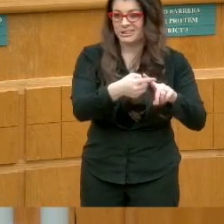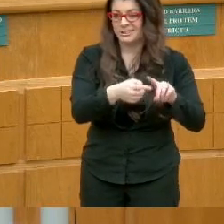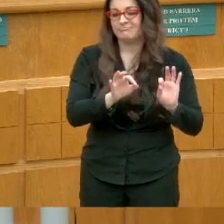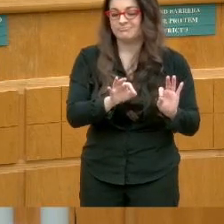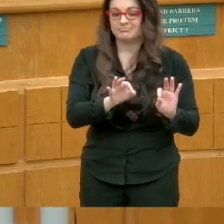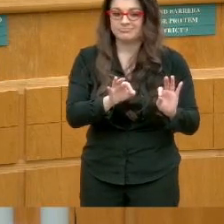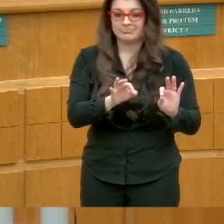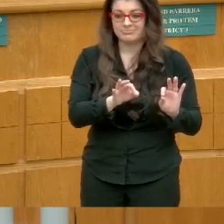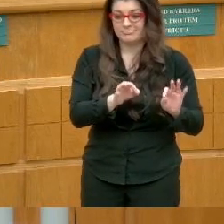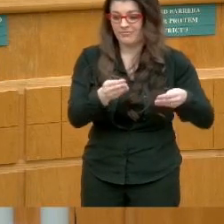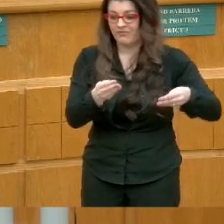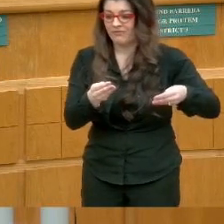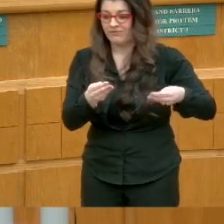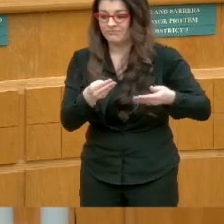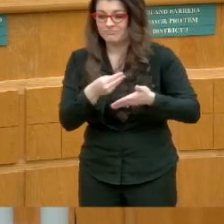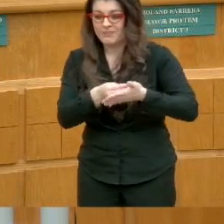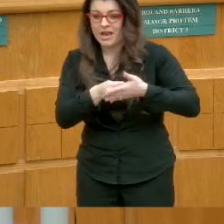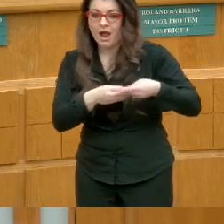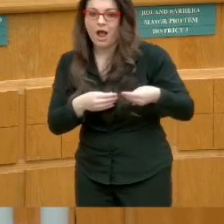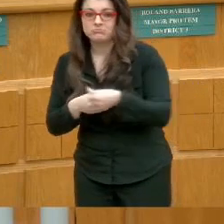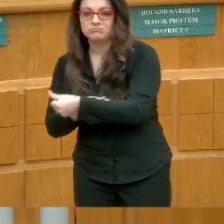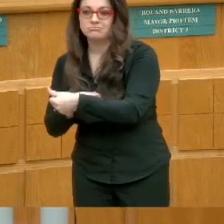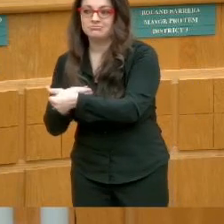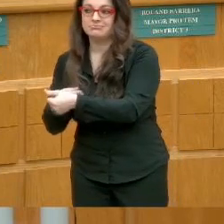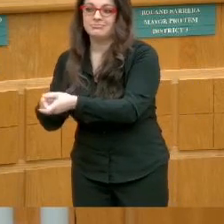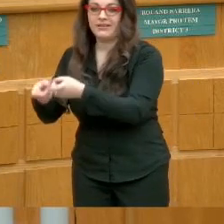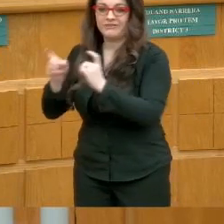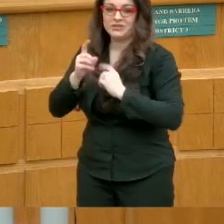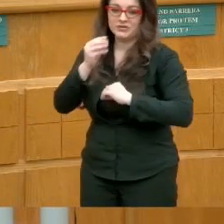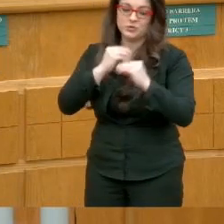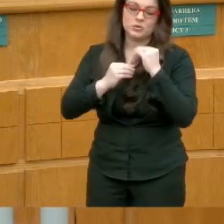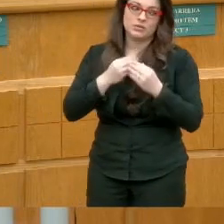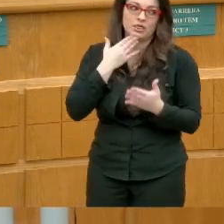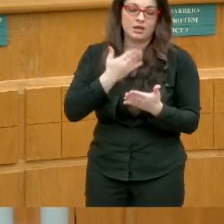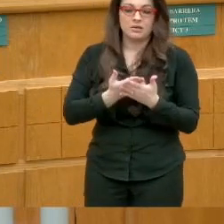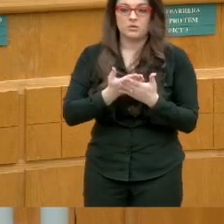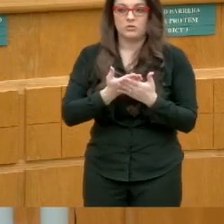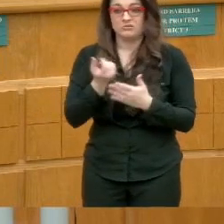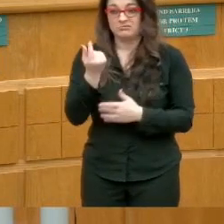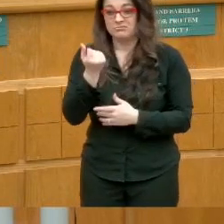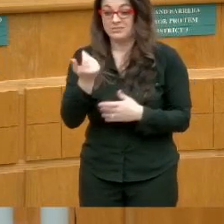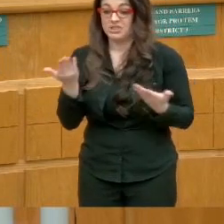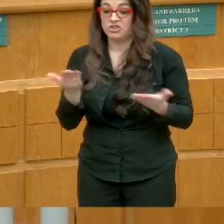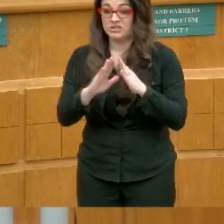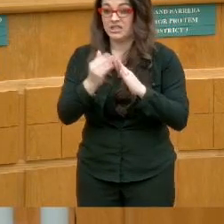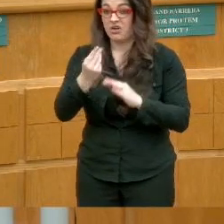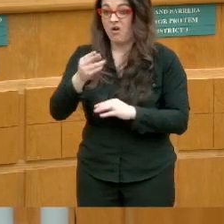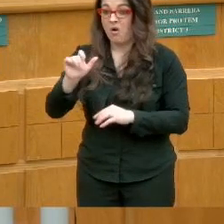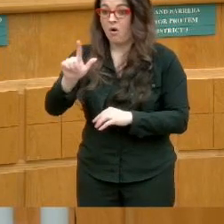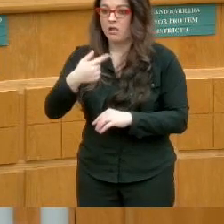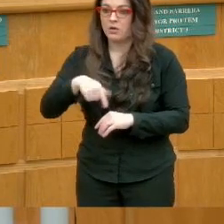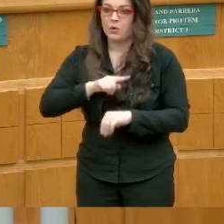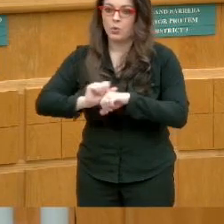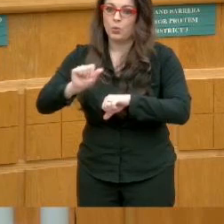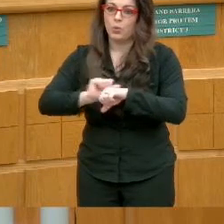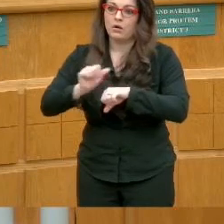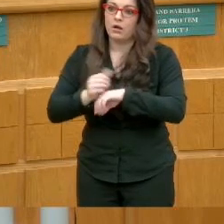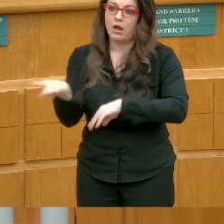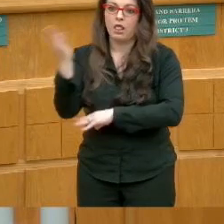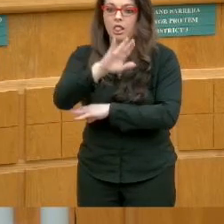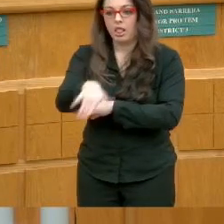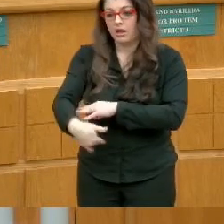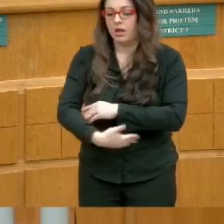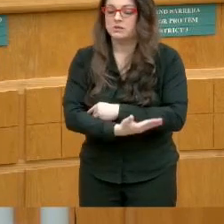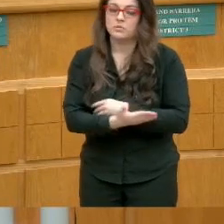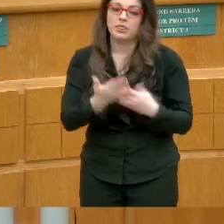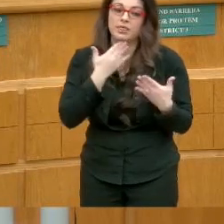get, especially when our teams, like here at City Hall, work pretty much around the clock on COVID. So thank you, and thank you, Margarita, as